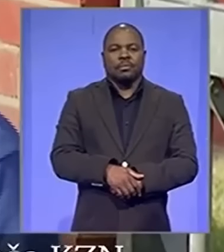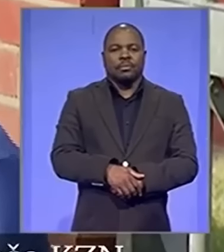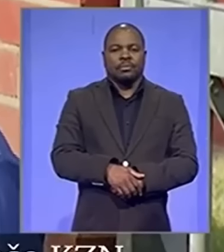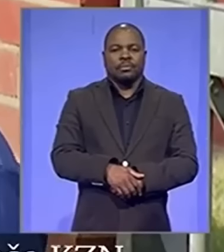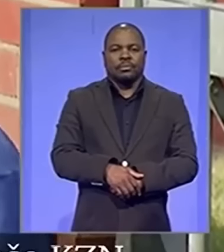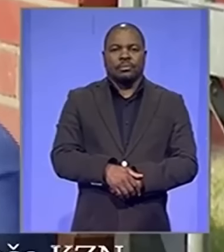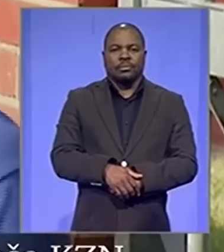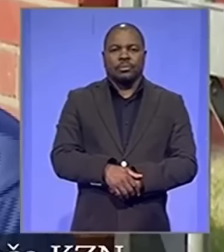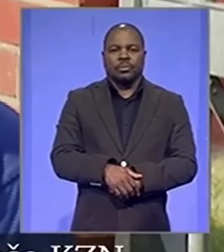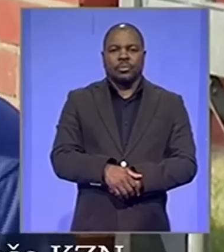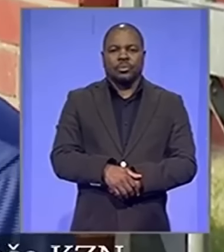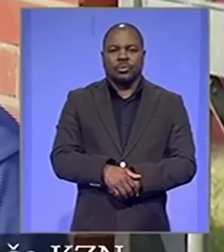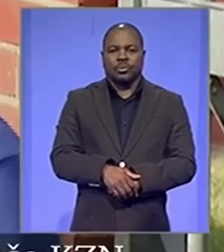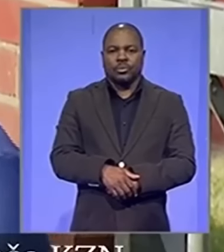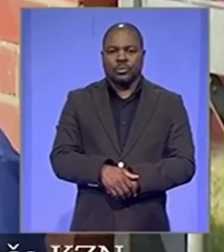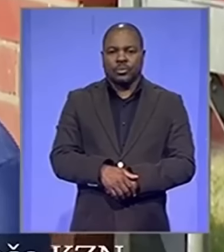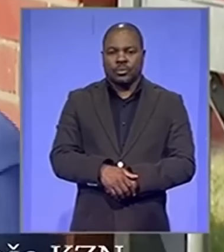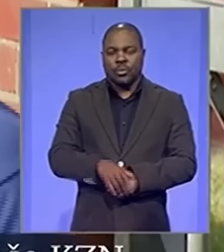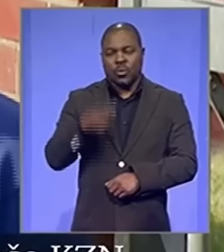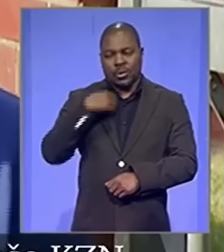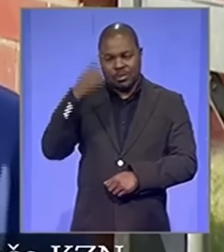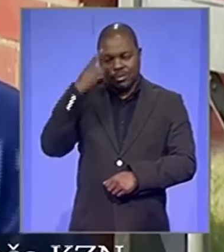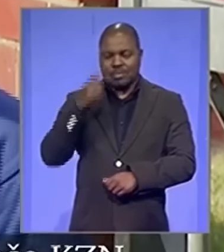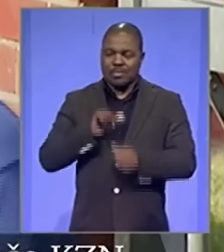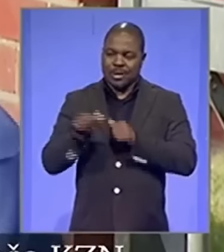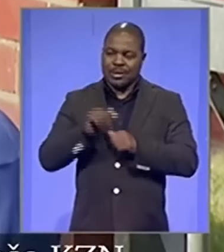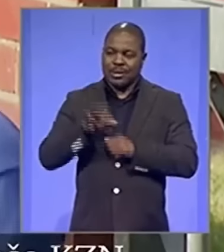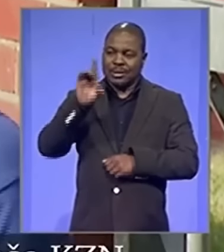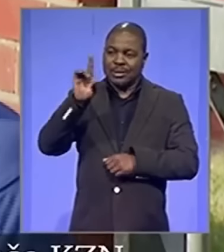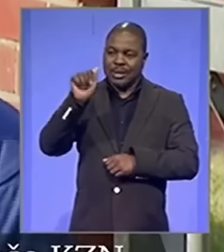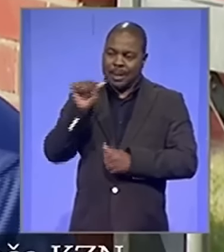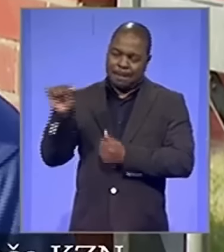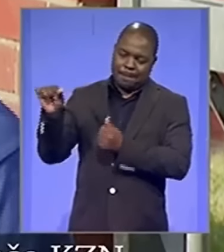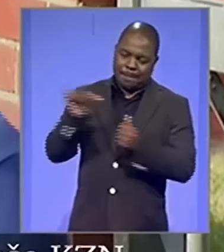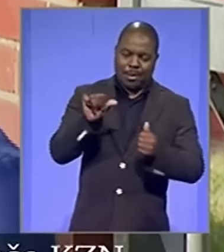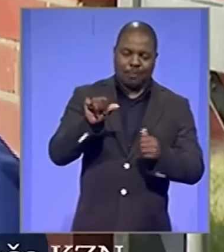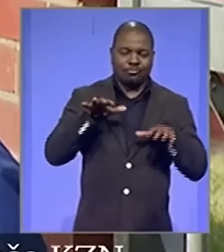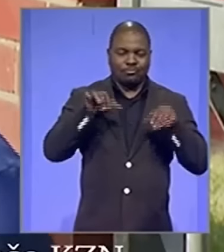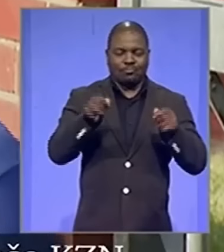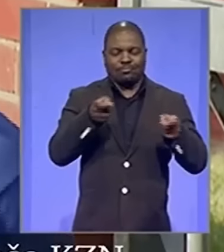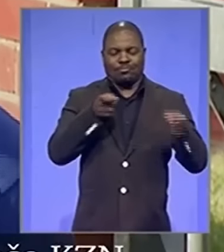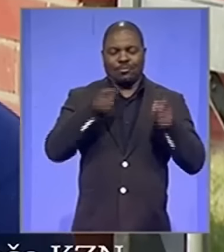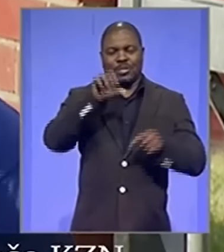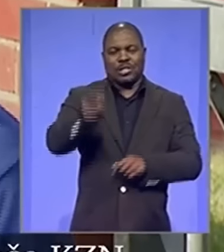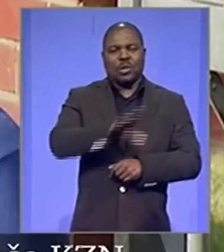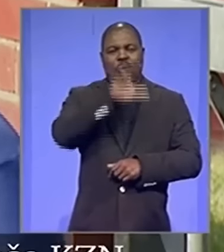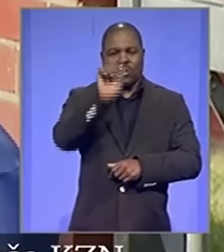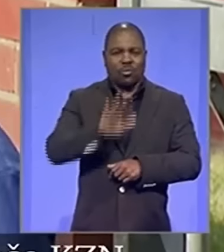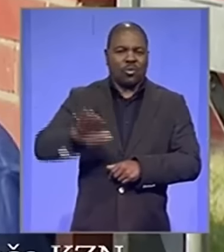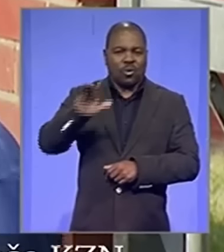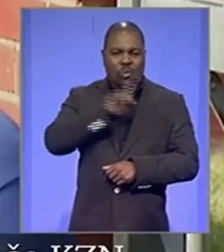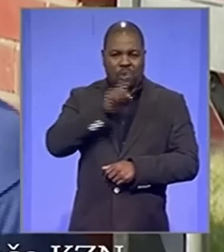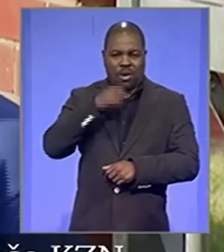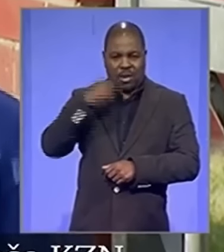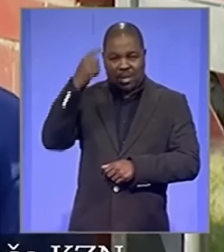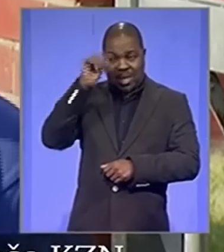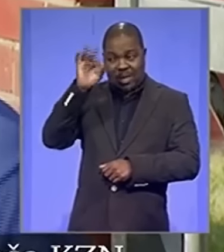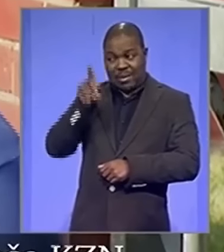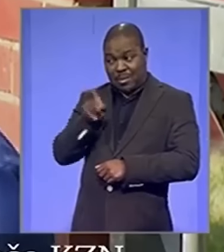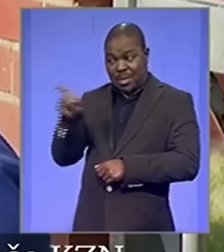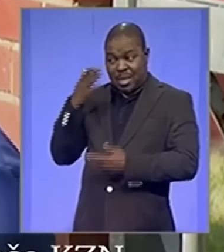We can put back the DA to rule the South Africa, because I think that they are doing better if they can go back